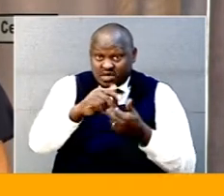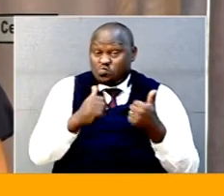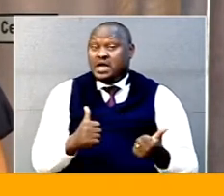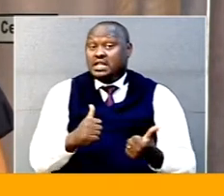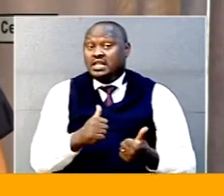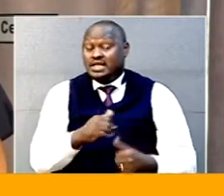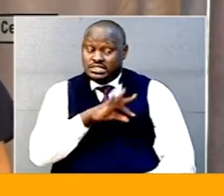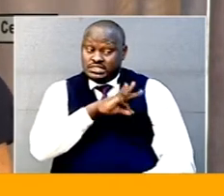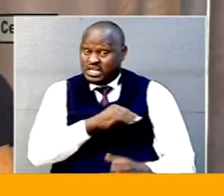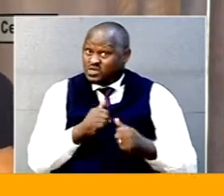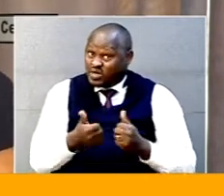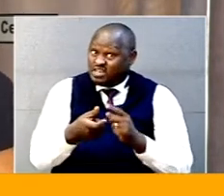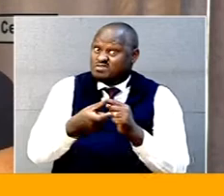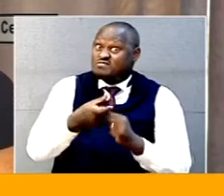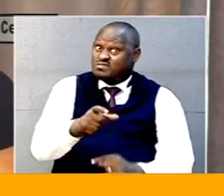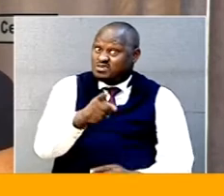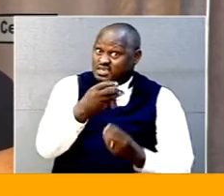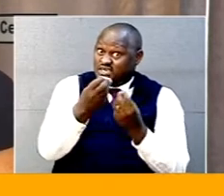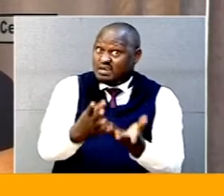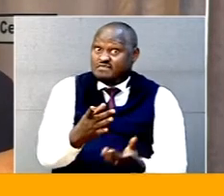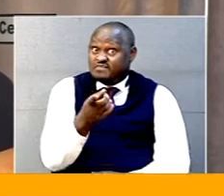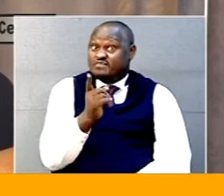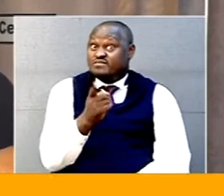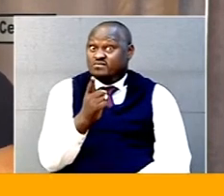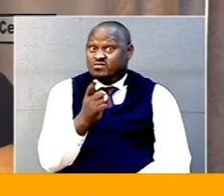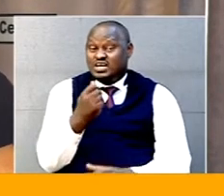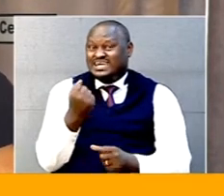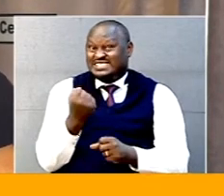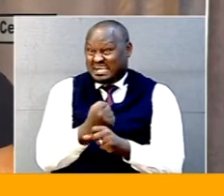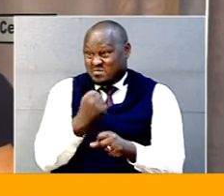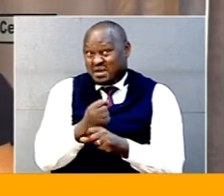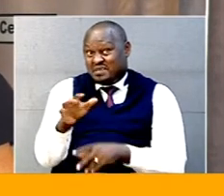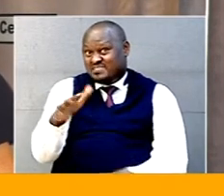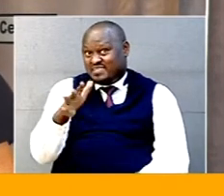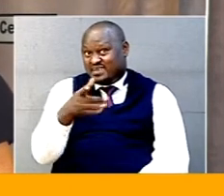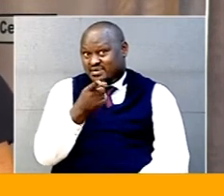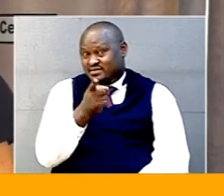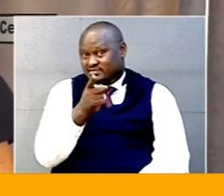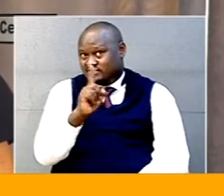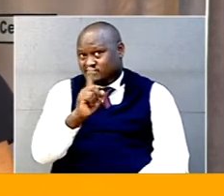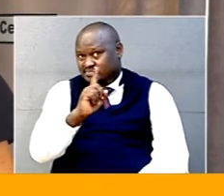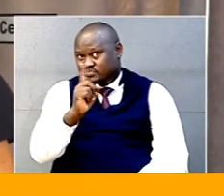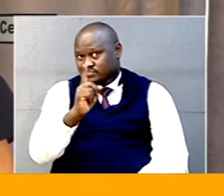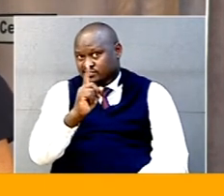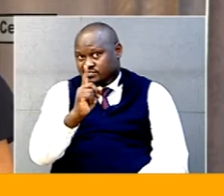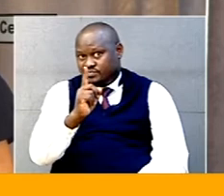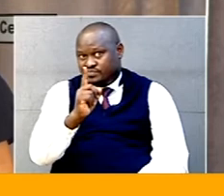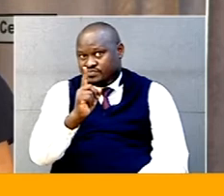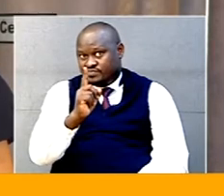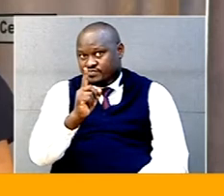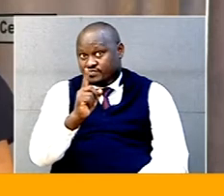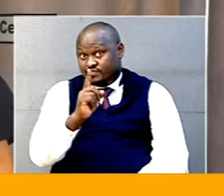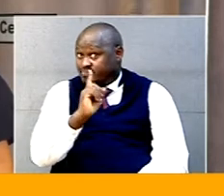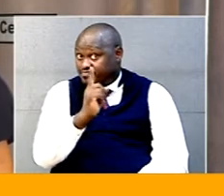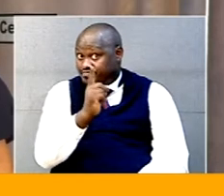comfortably lined, there is no excuse to deliver service to the nation. So that is